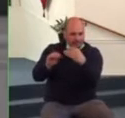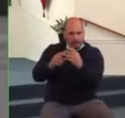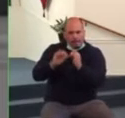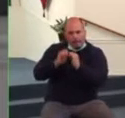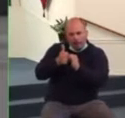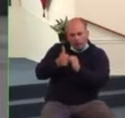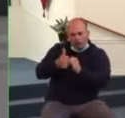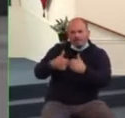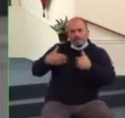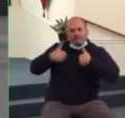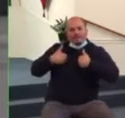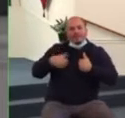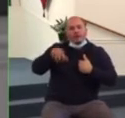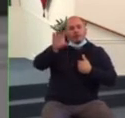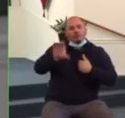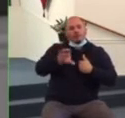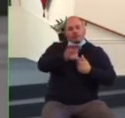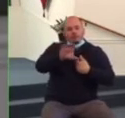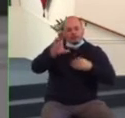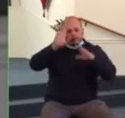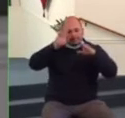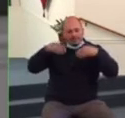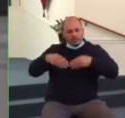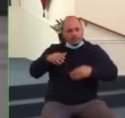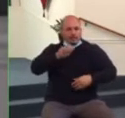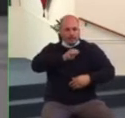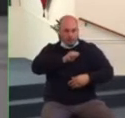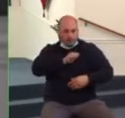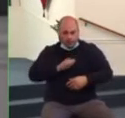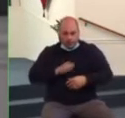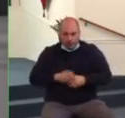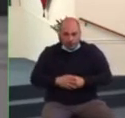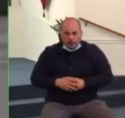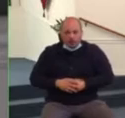we follow Him. Let's pick up in verse 43, the middle of the verse.